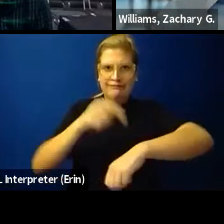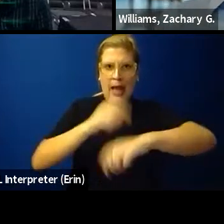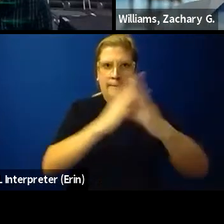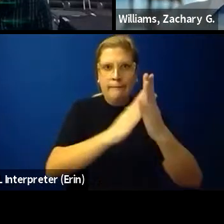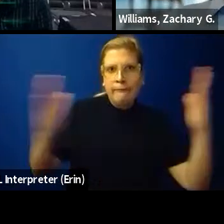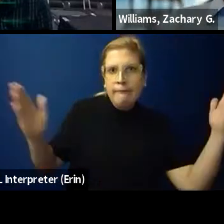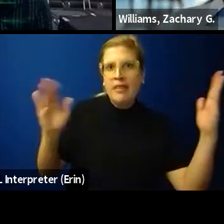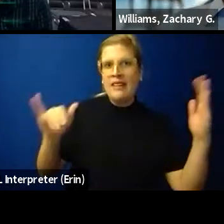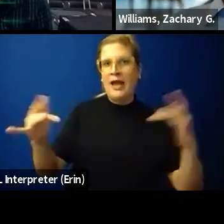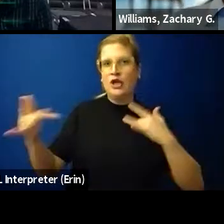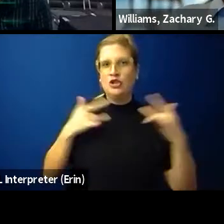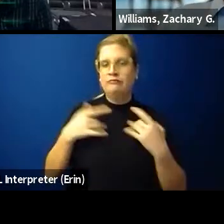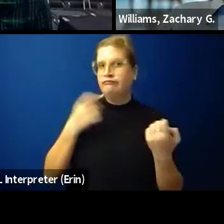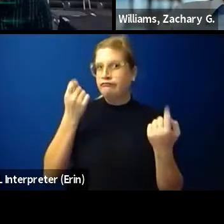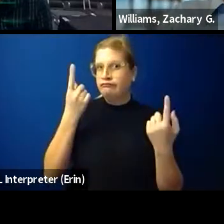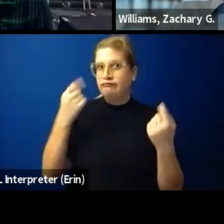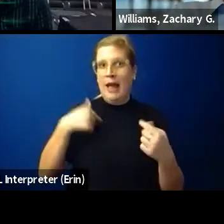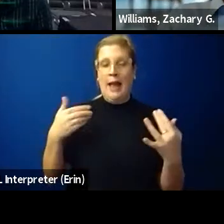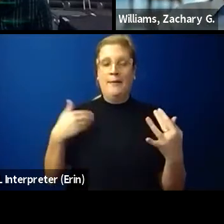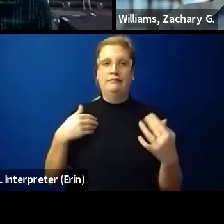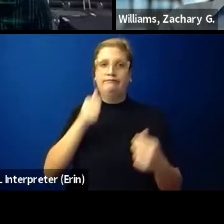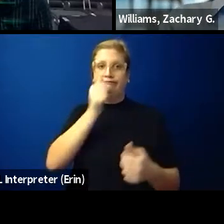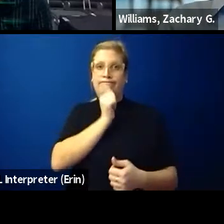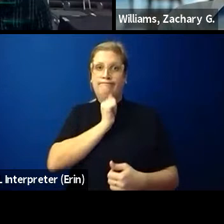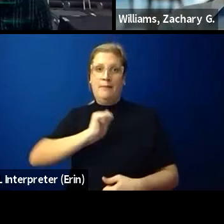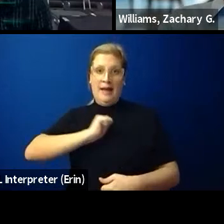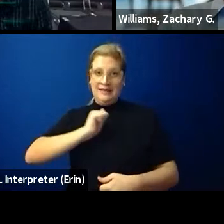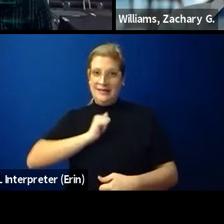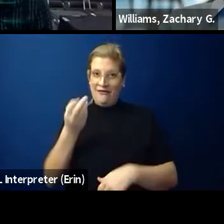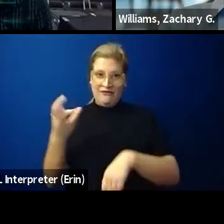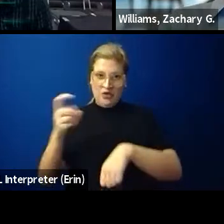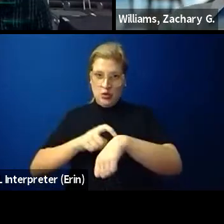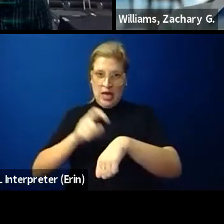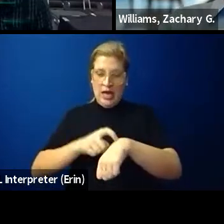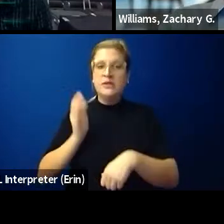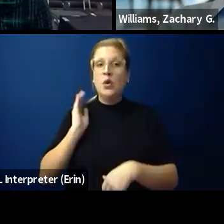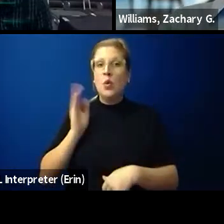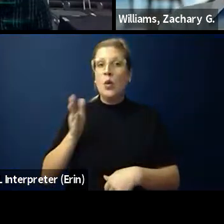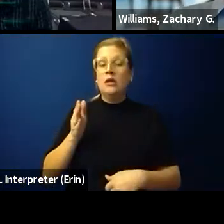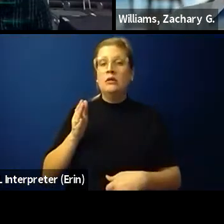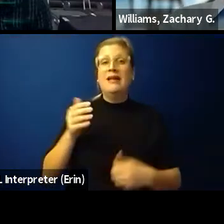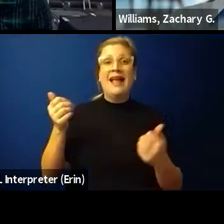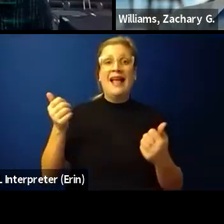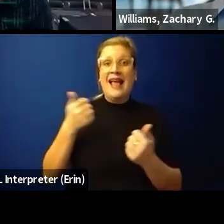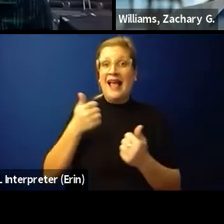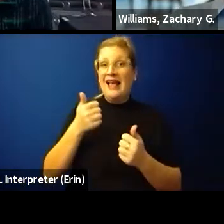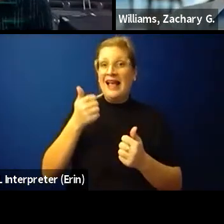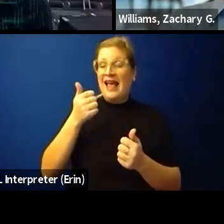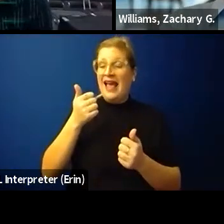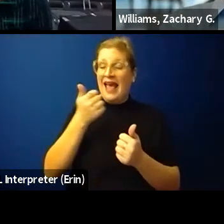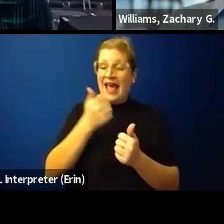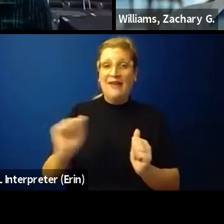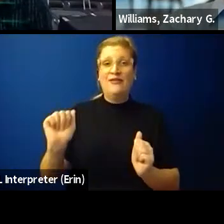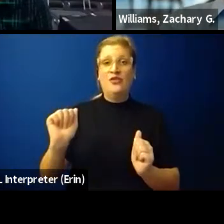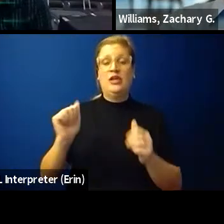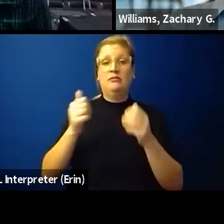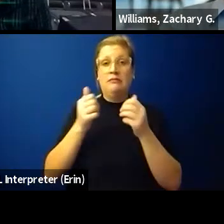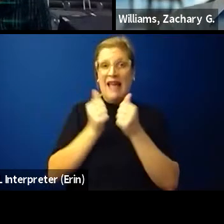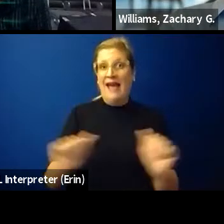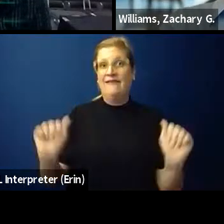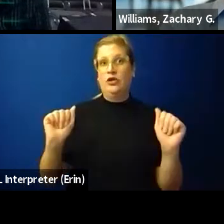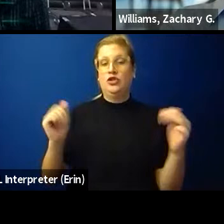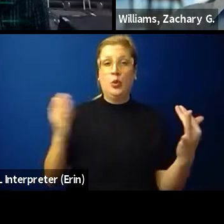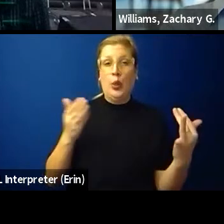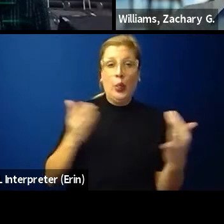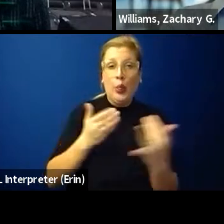having lived through that ourselves several times. And, we'll be going through every effort we can to mitigate that impact, whether it's through